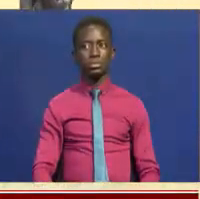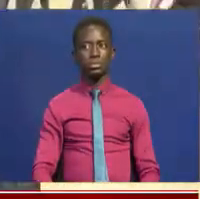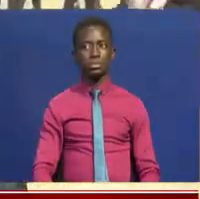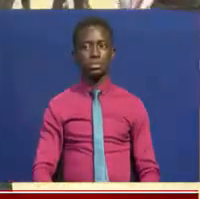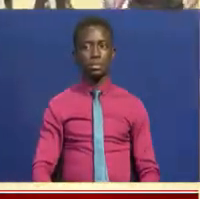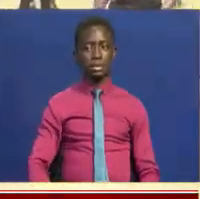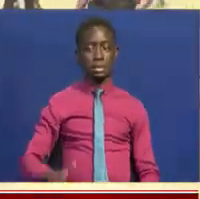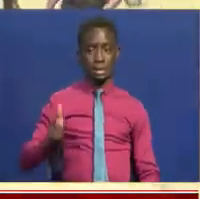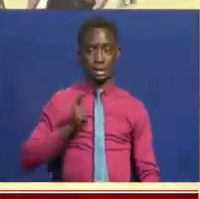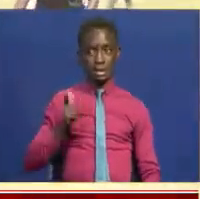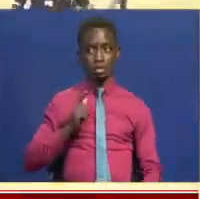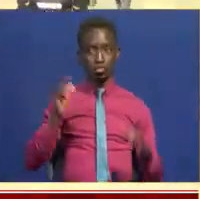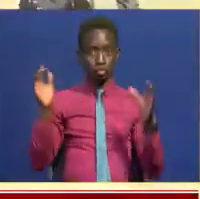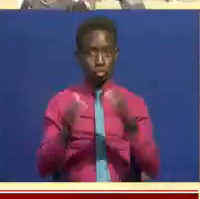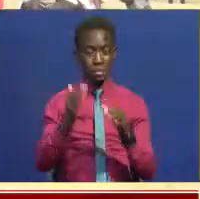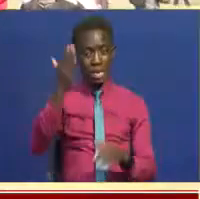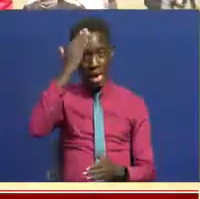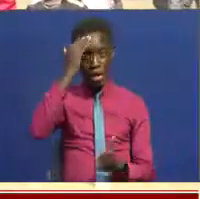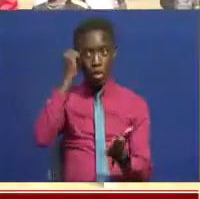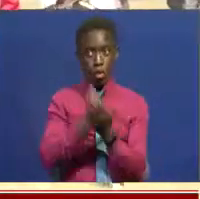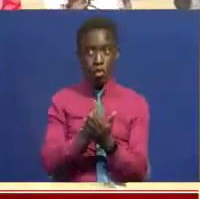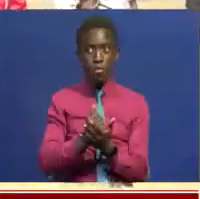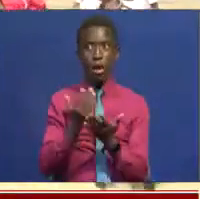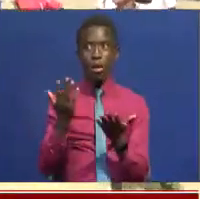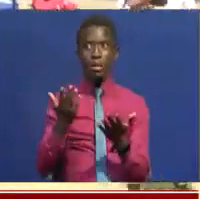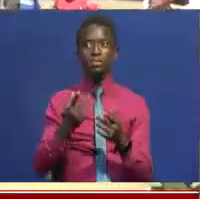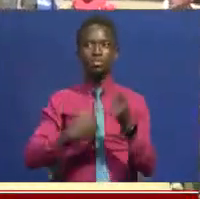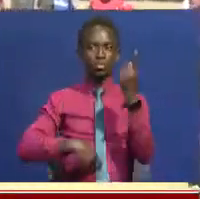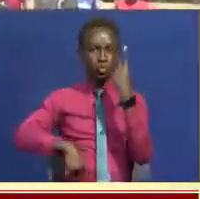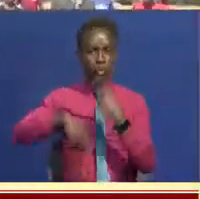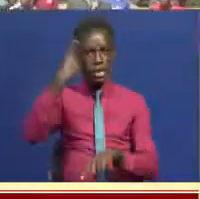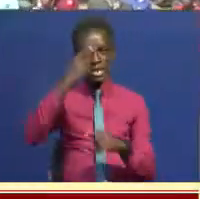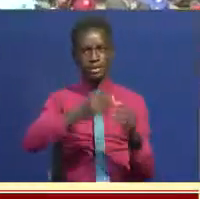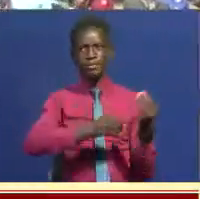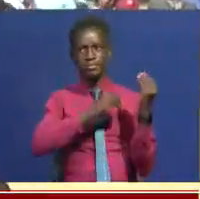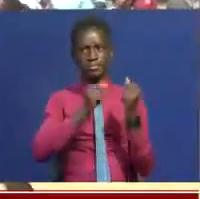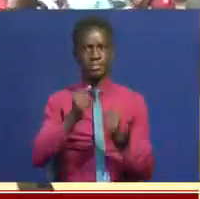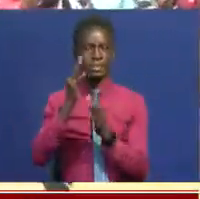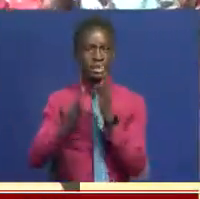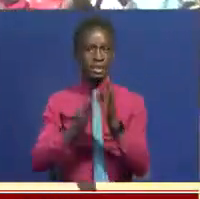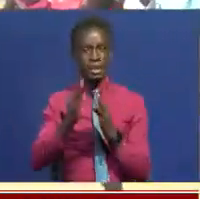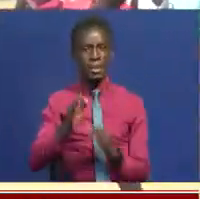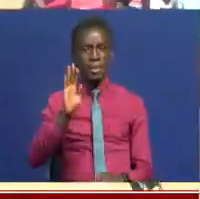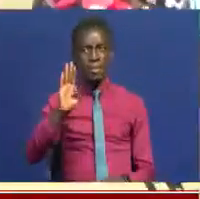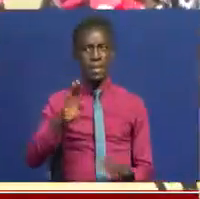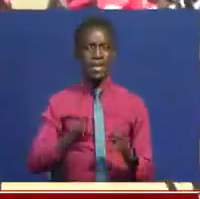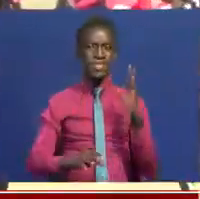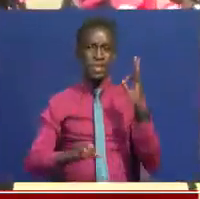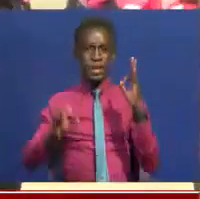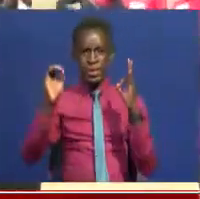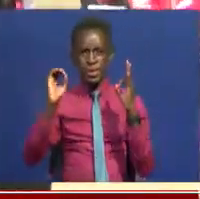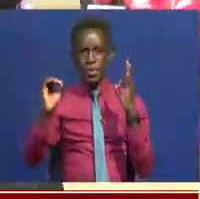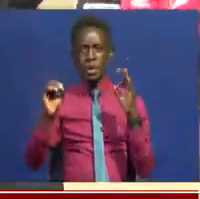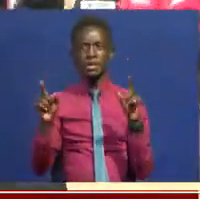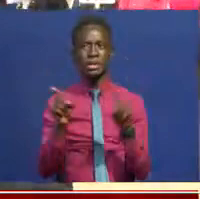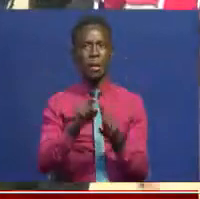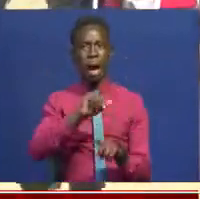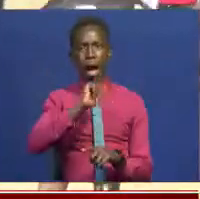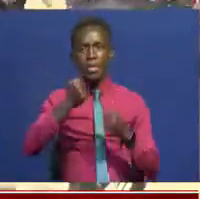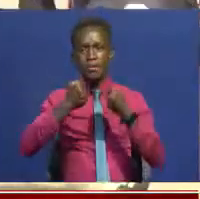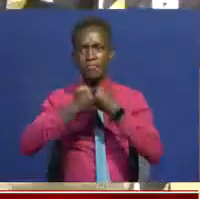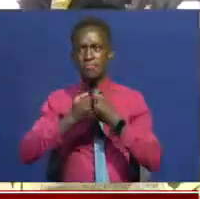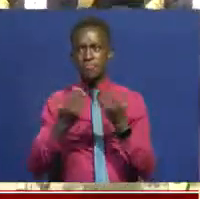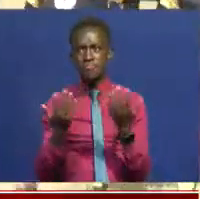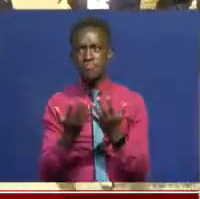In the ladies' category, Headquarters carried on their unit's winning ways when they outshone Embakasi B by 3-0, while in other matches,